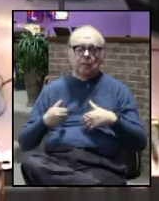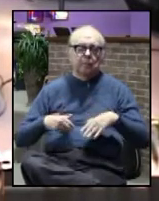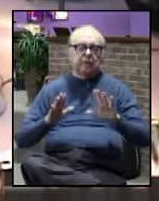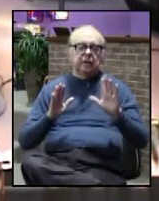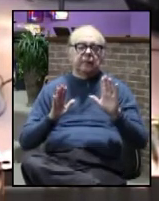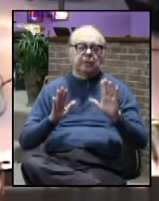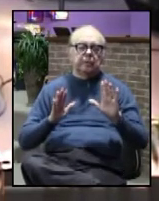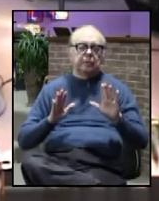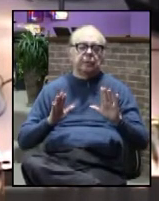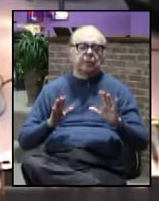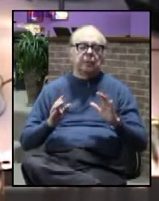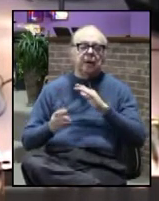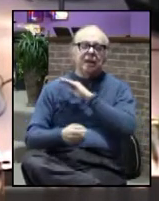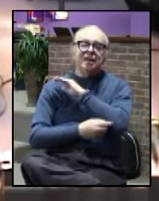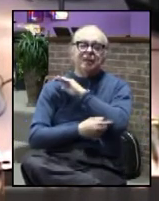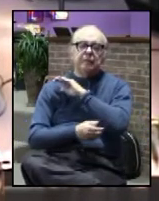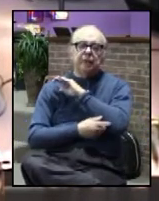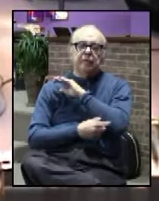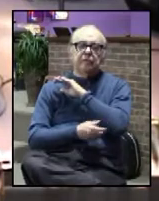temptation.